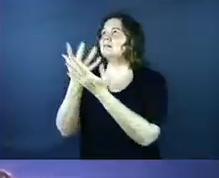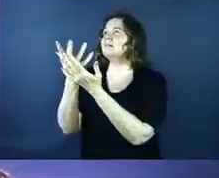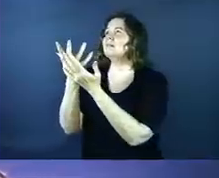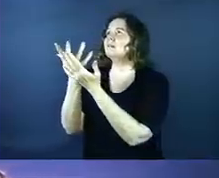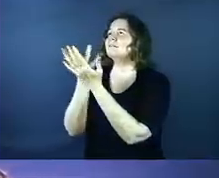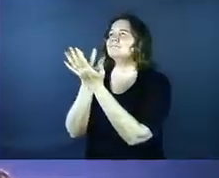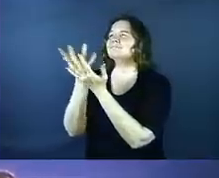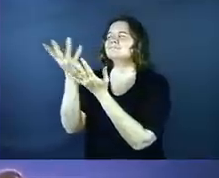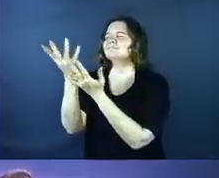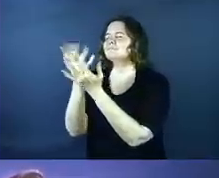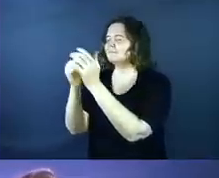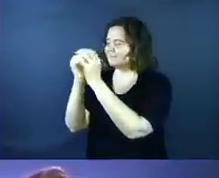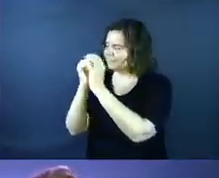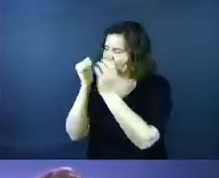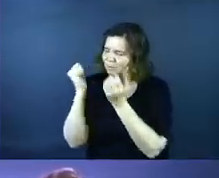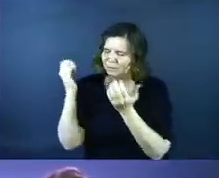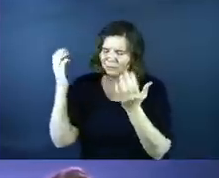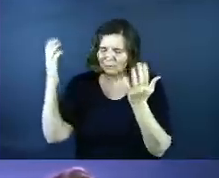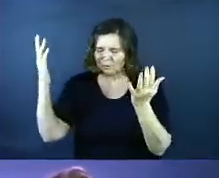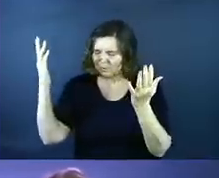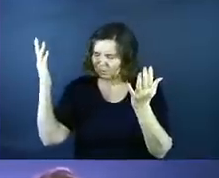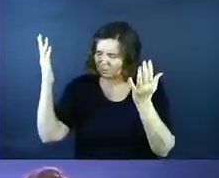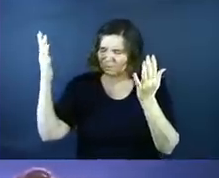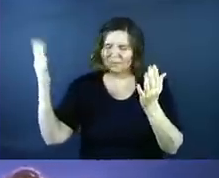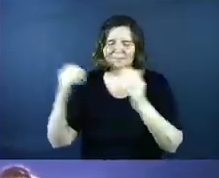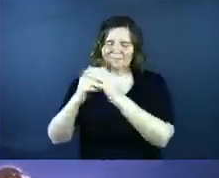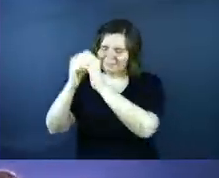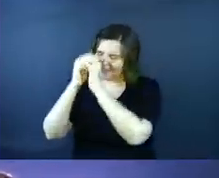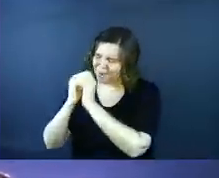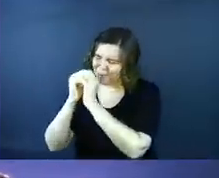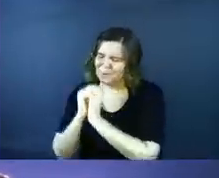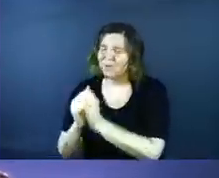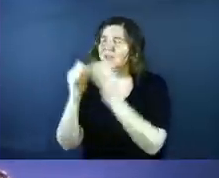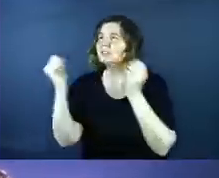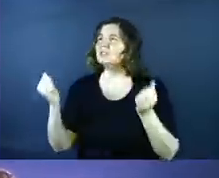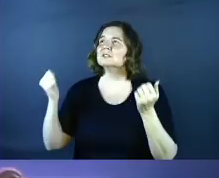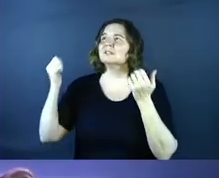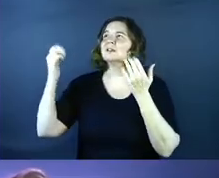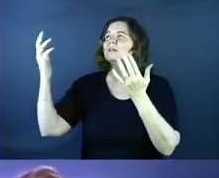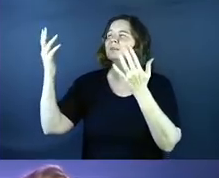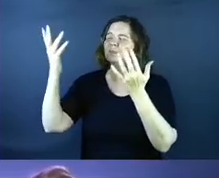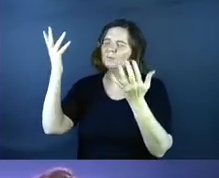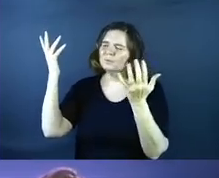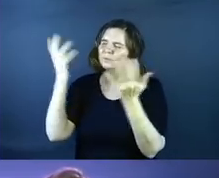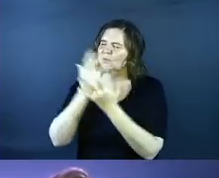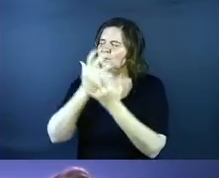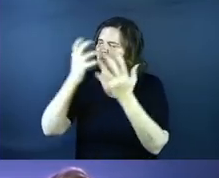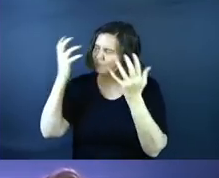heart. I worship you. I worship